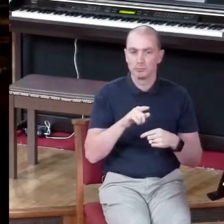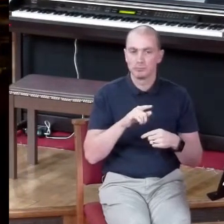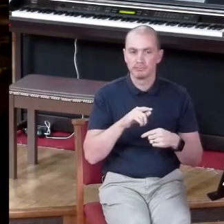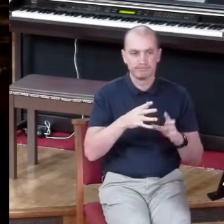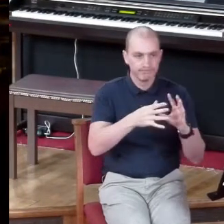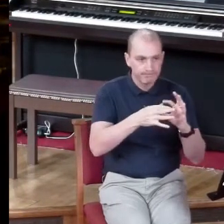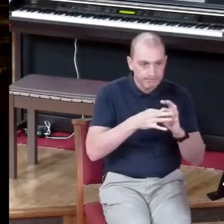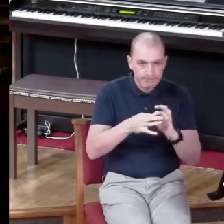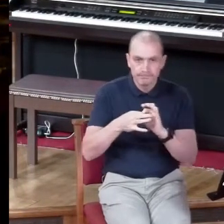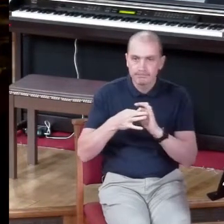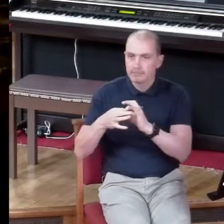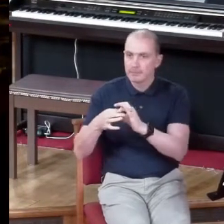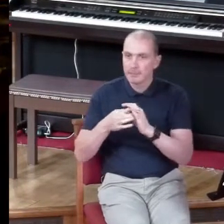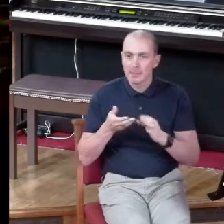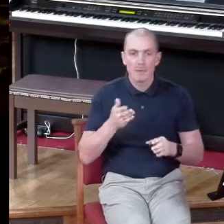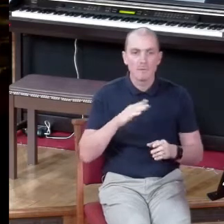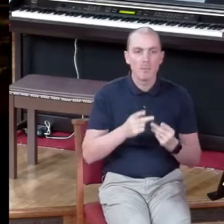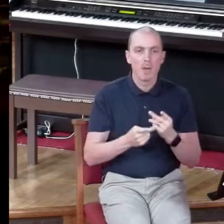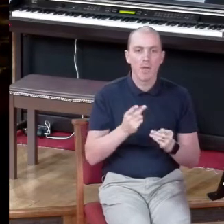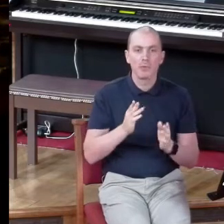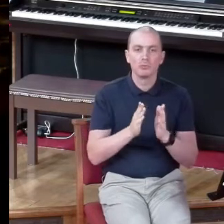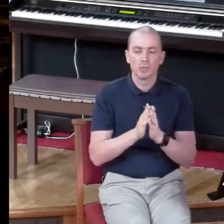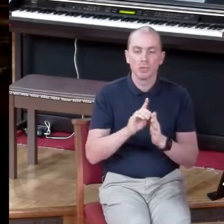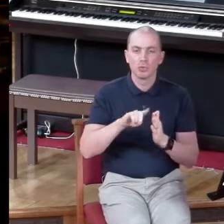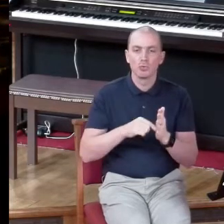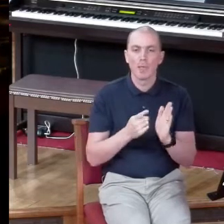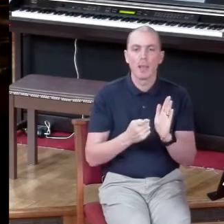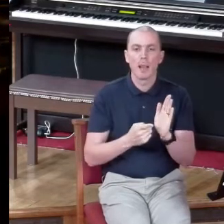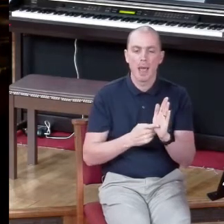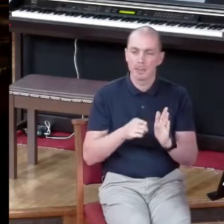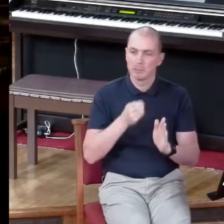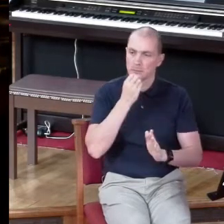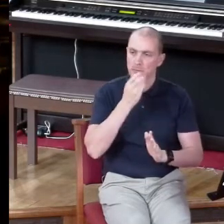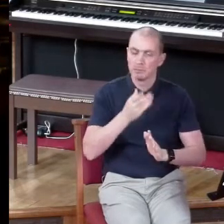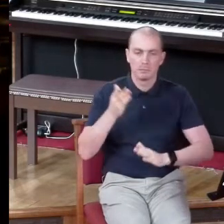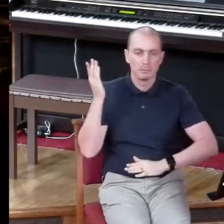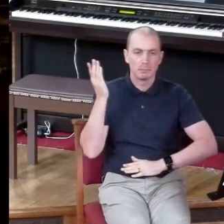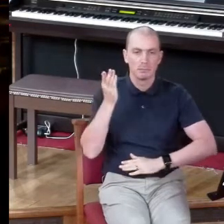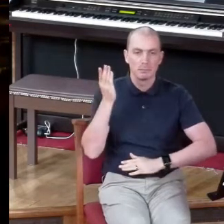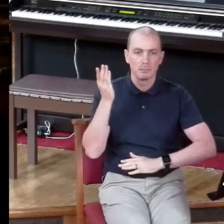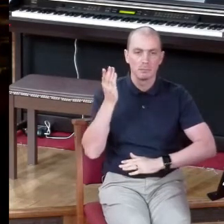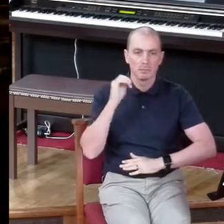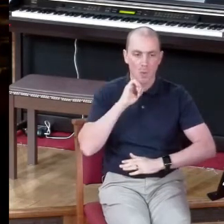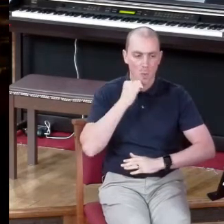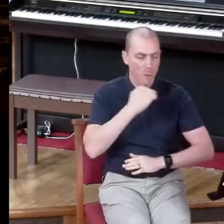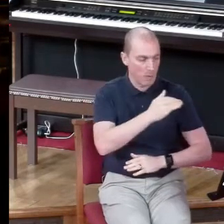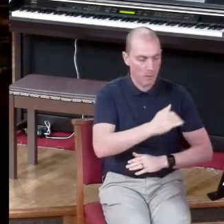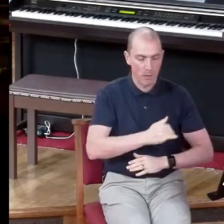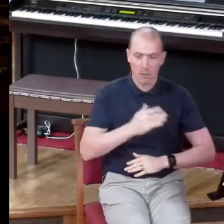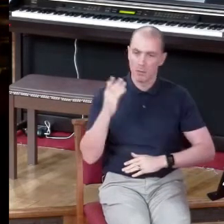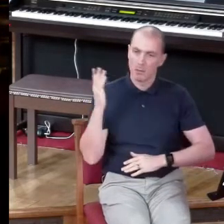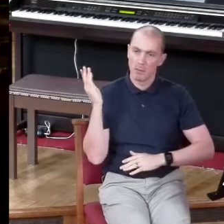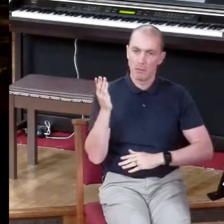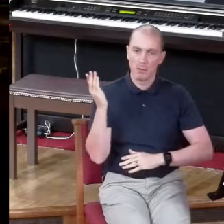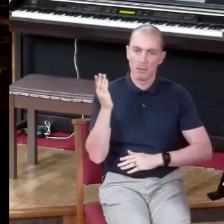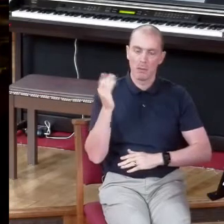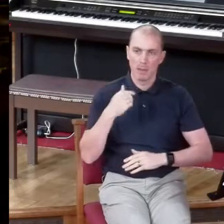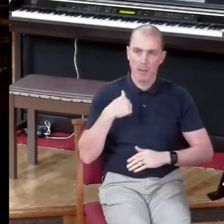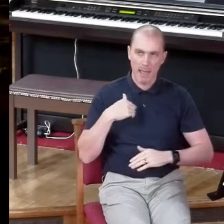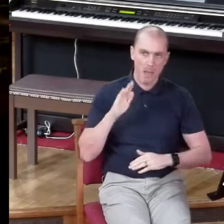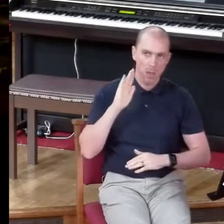worship together, and also to hear. Jonathan Lamb is a wonderful speaker. He's got a lot to say. I've heard him several times. He's a